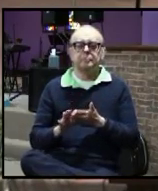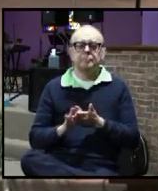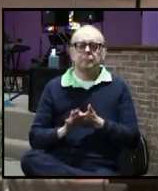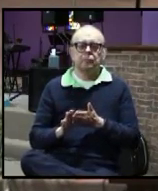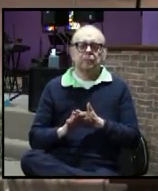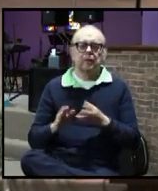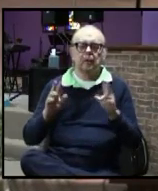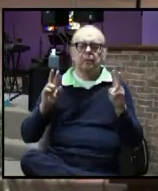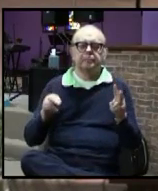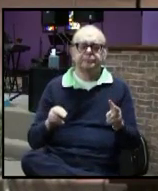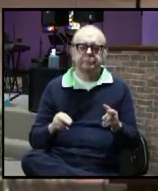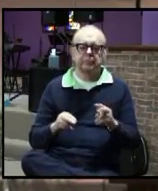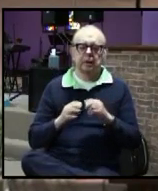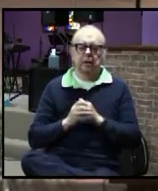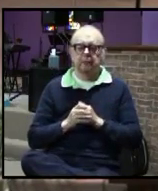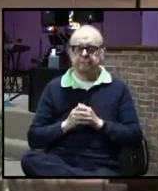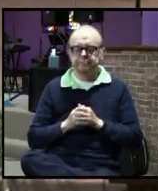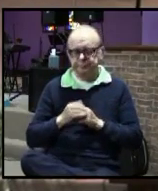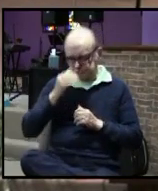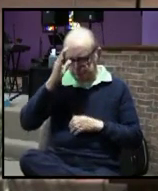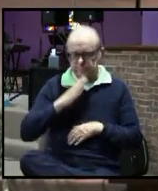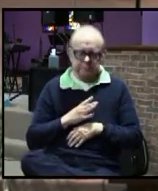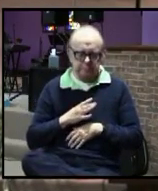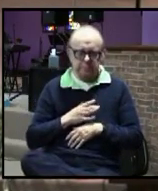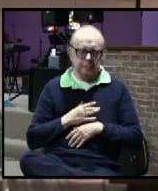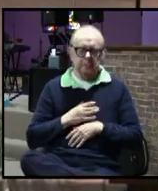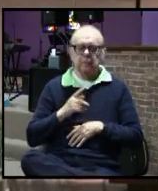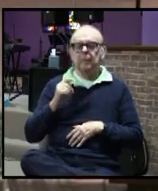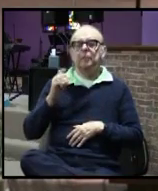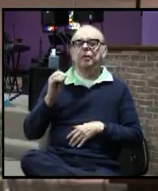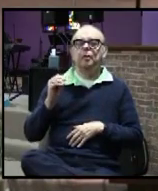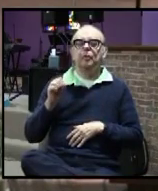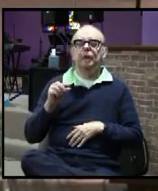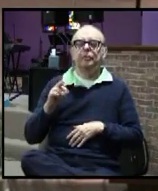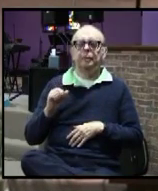And here's a great quote I want to read to you by A.W. Tozer. He's a wonderful pastor.